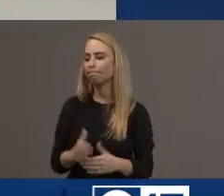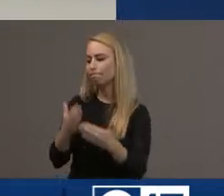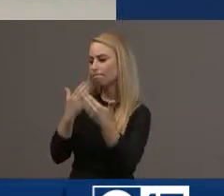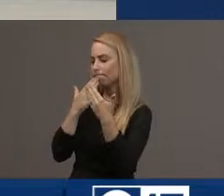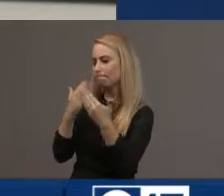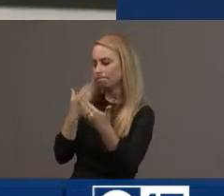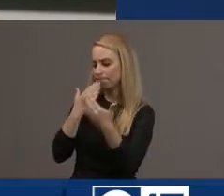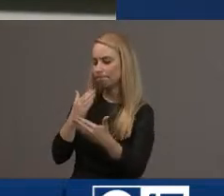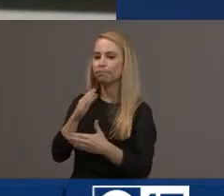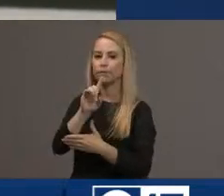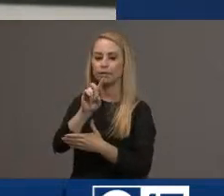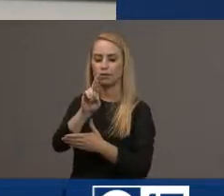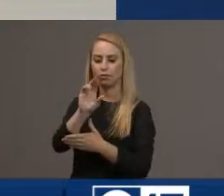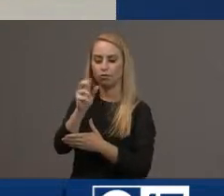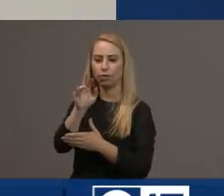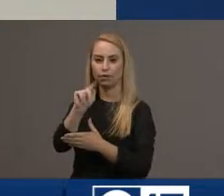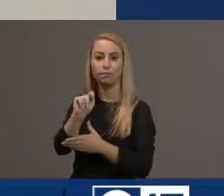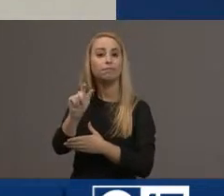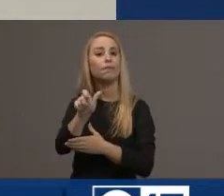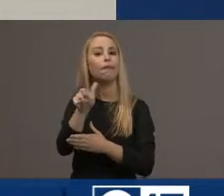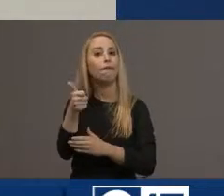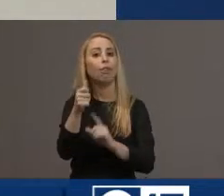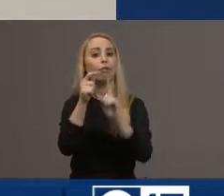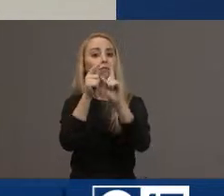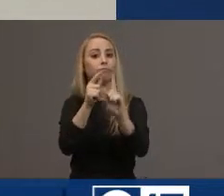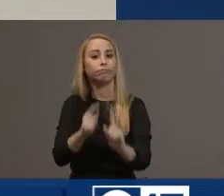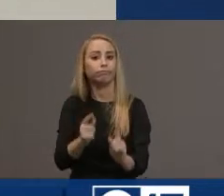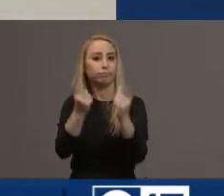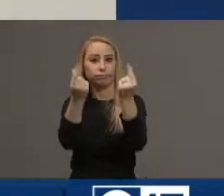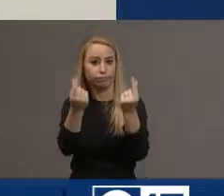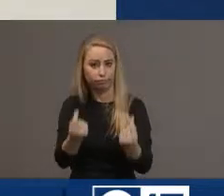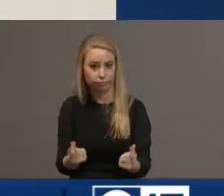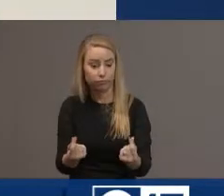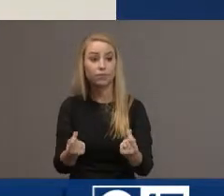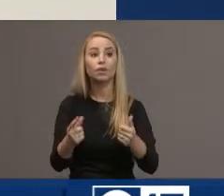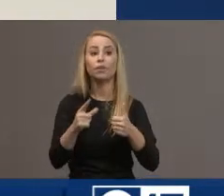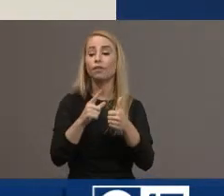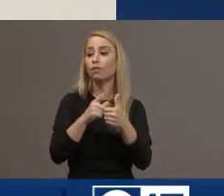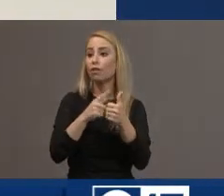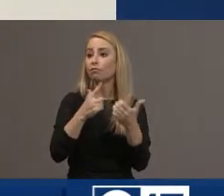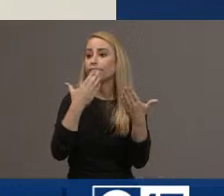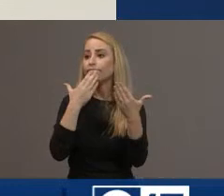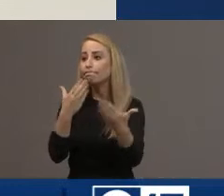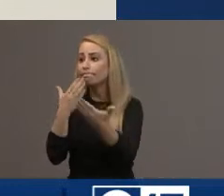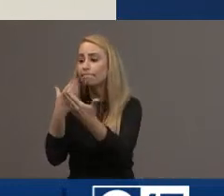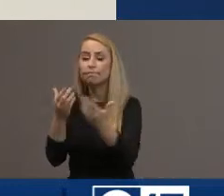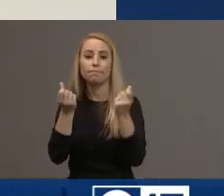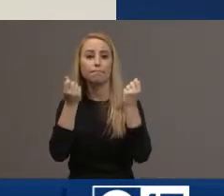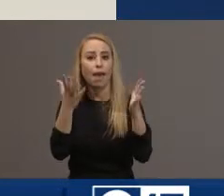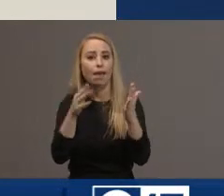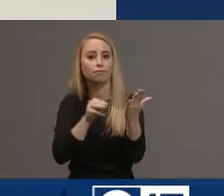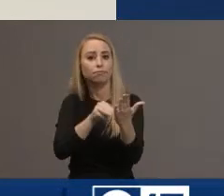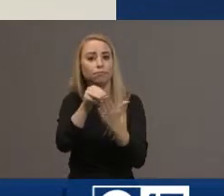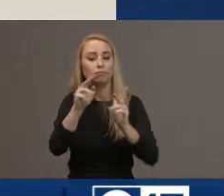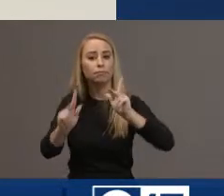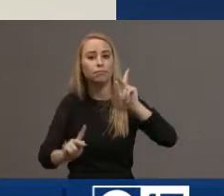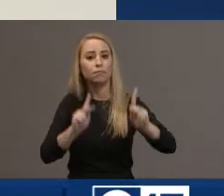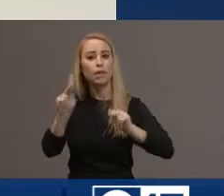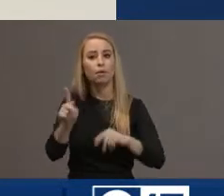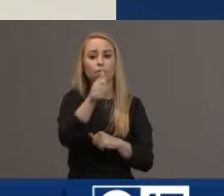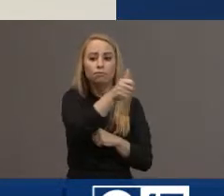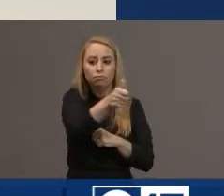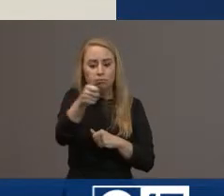Additional actions. First, I want to say thank you to all the millions of citizens who have